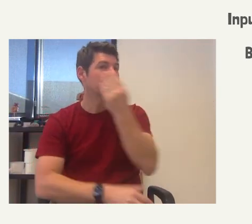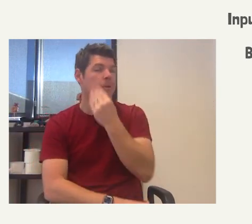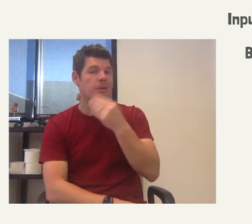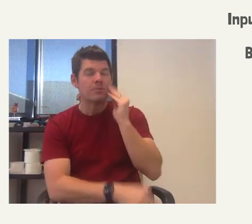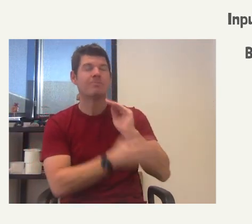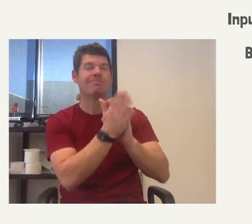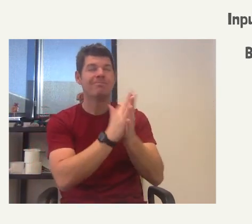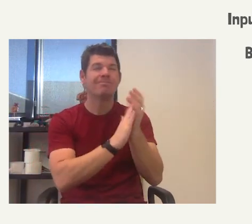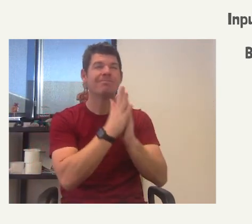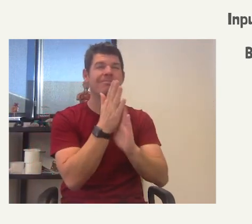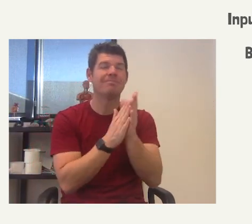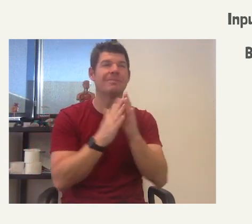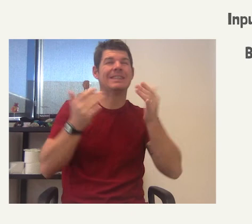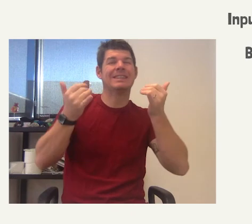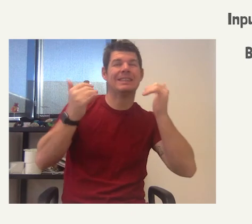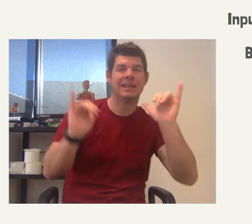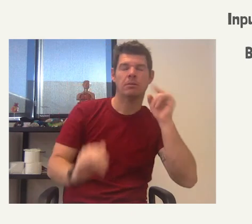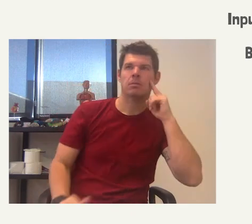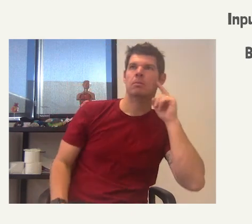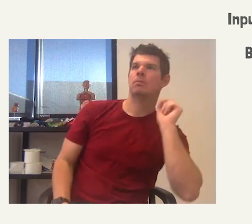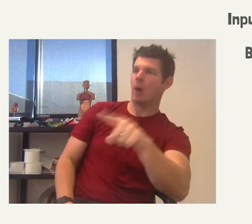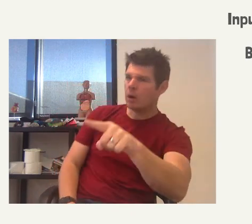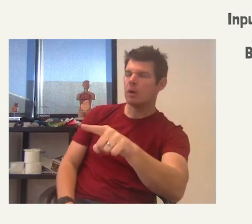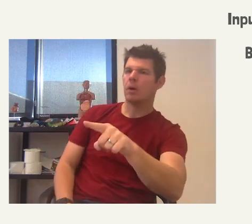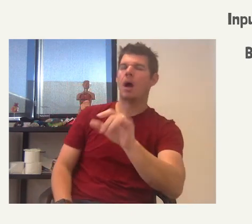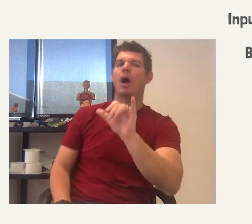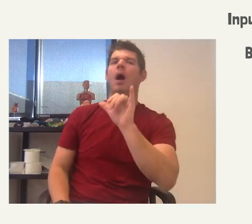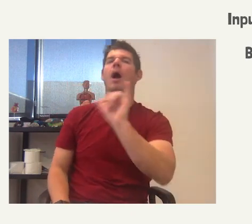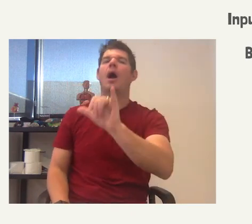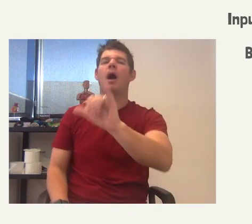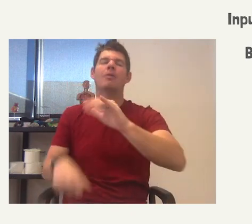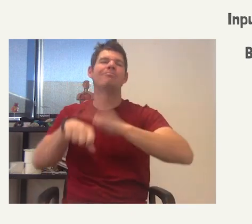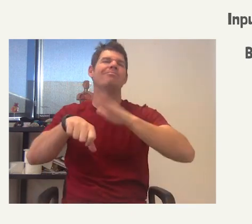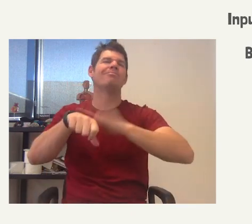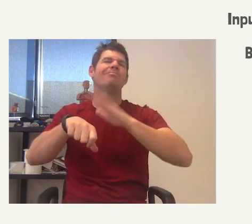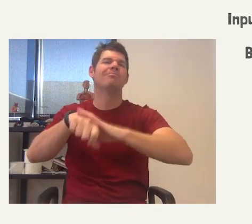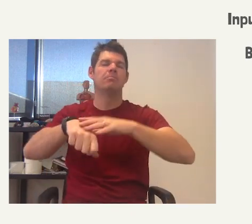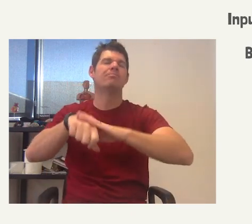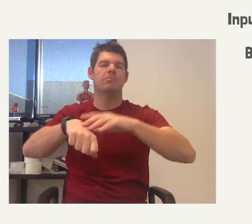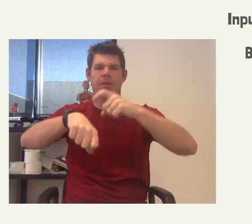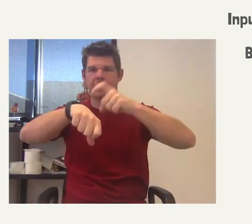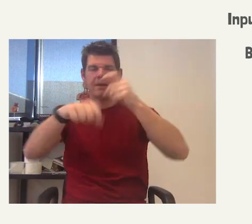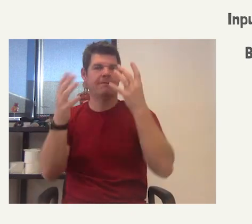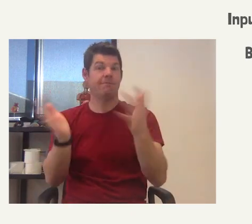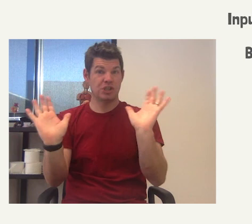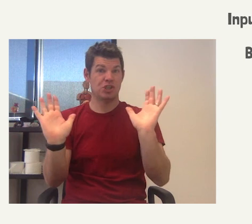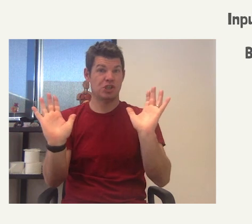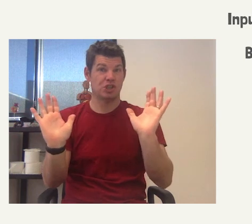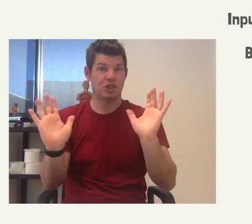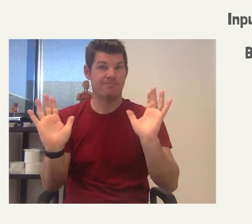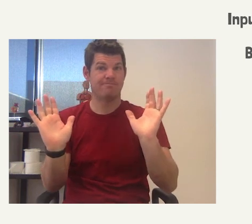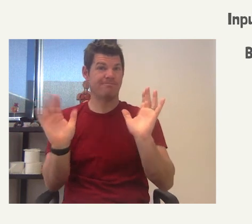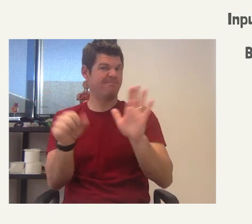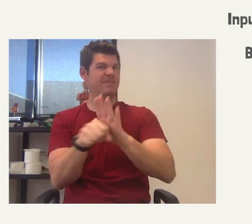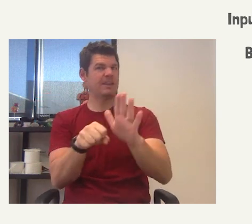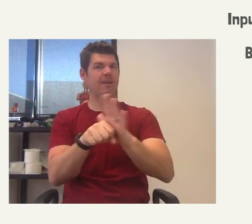I might have something that is going to alert me that my time is up, that I have washed for a